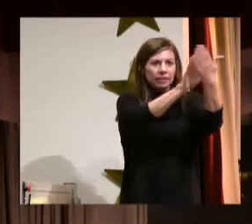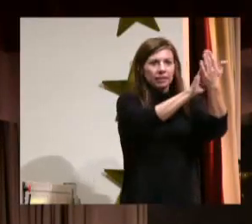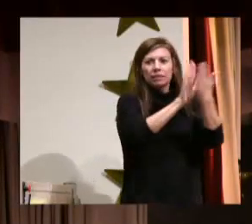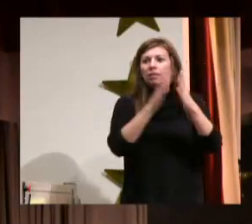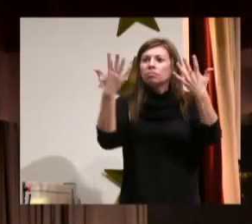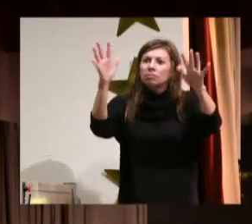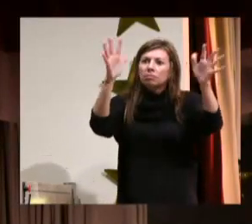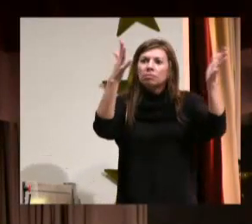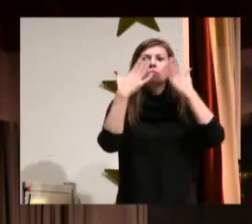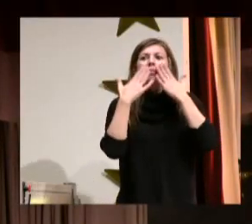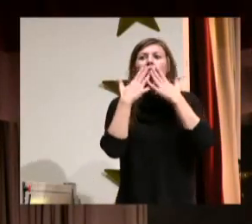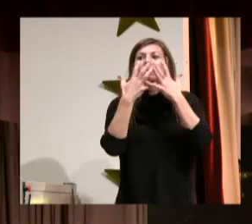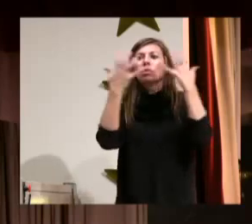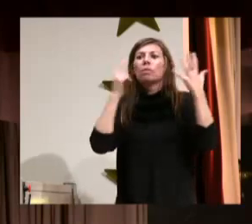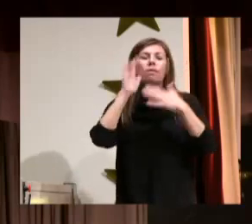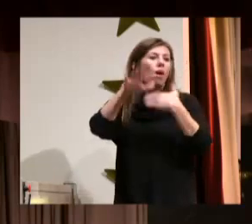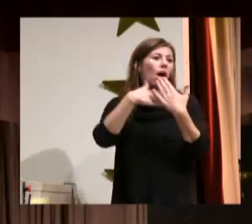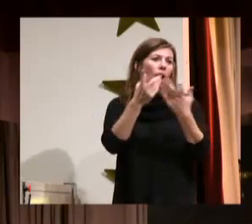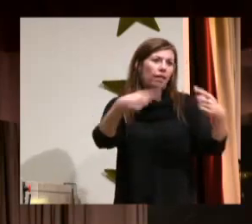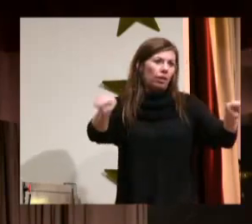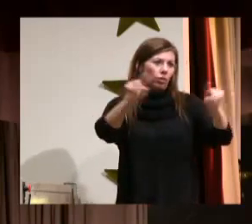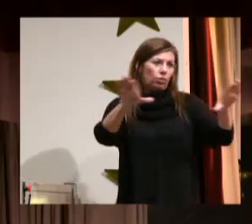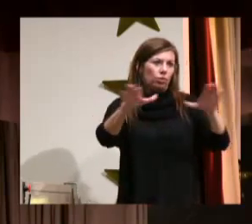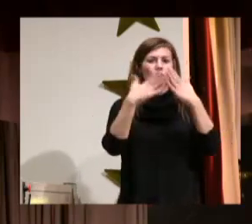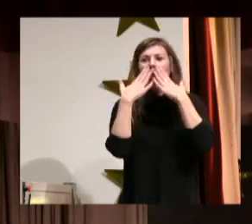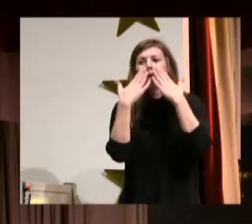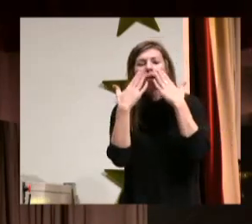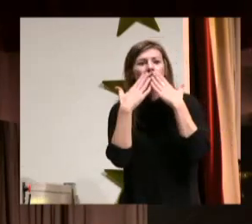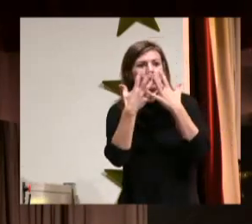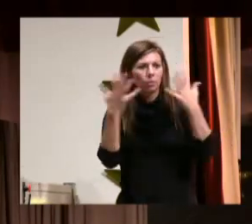Thank you so much for all that you do. Thank you.